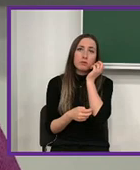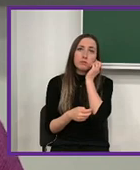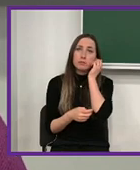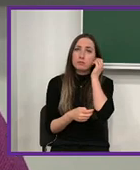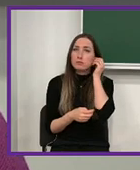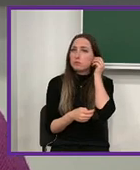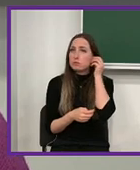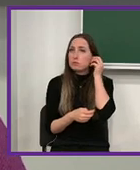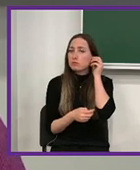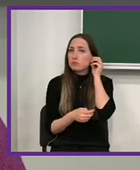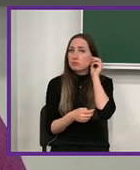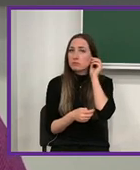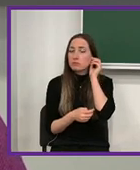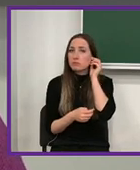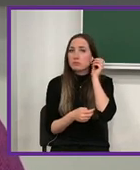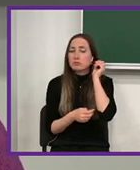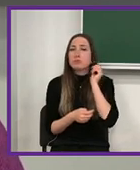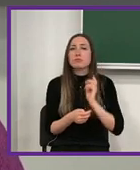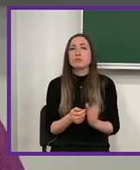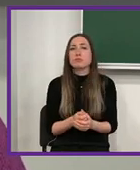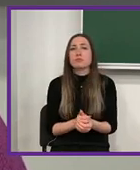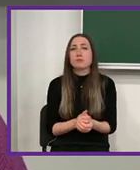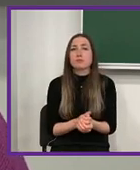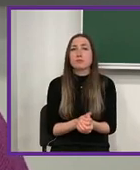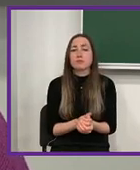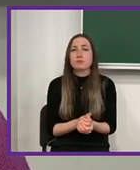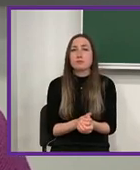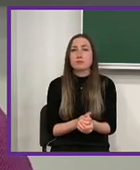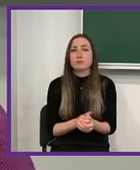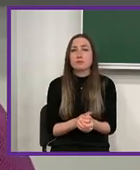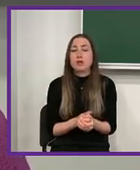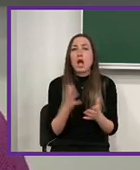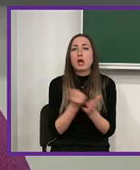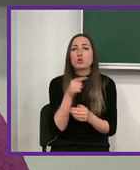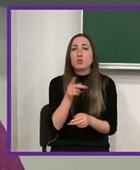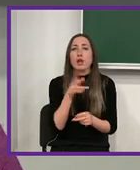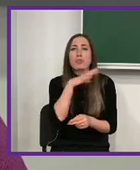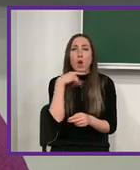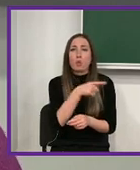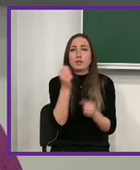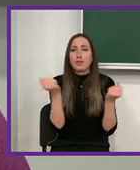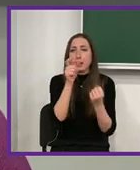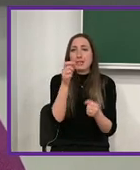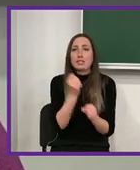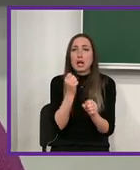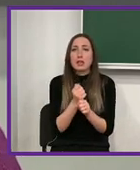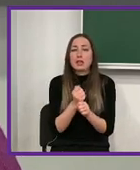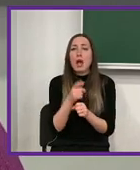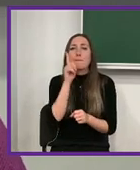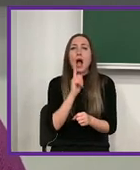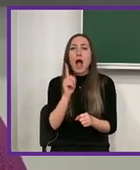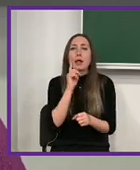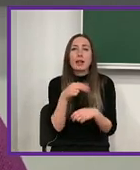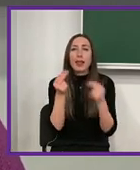high numbers of workers being employed through the employment agencies on temporary contracts and in all different various forms